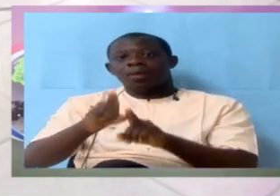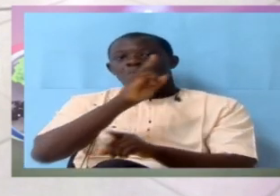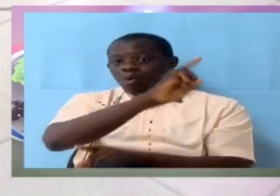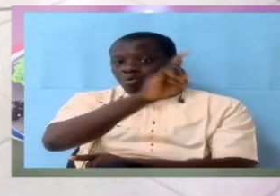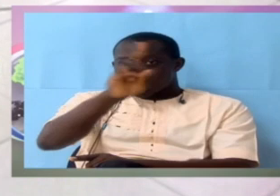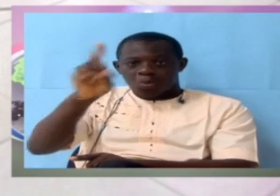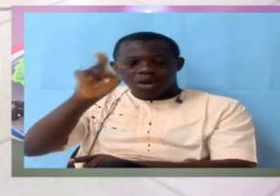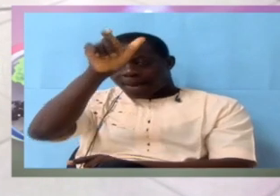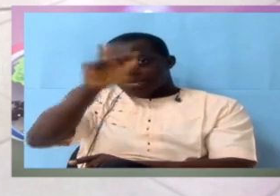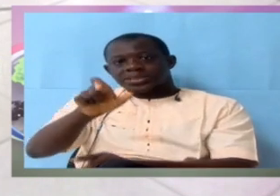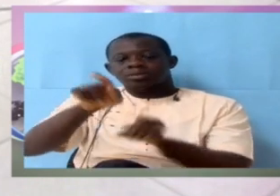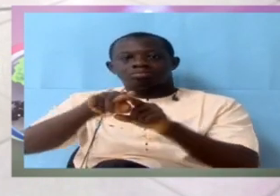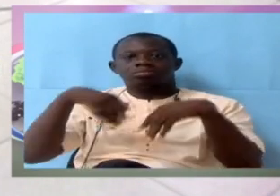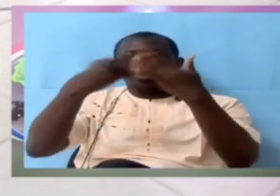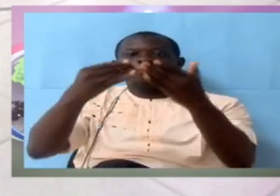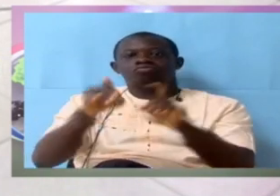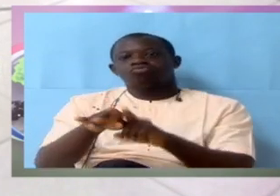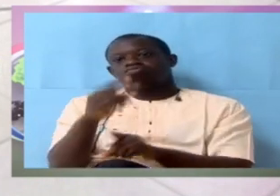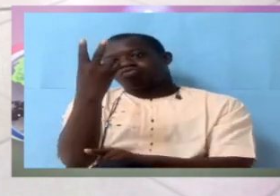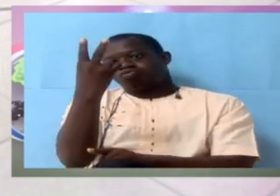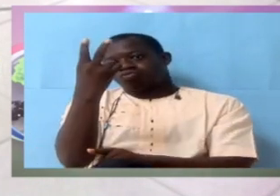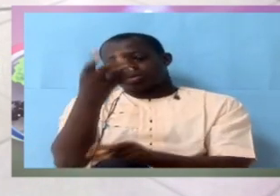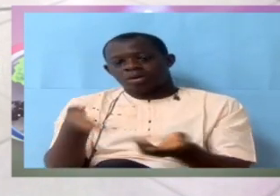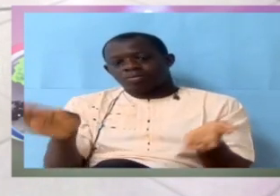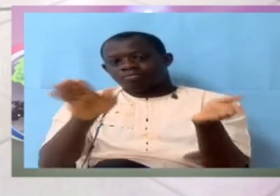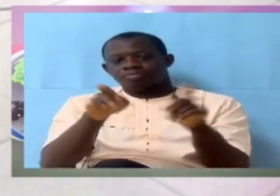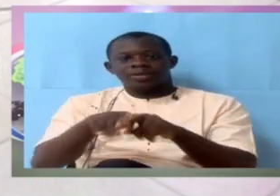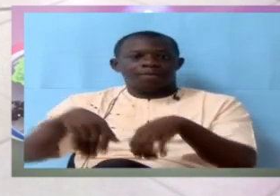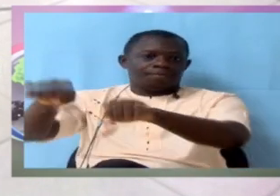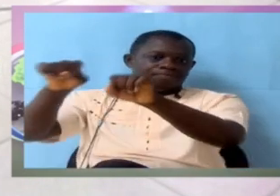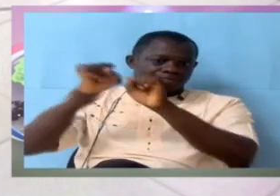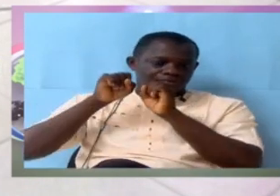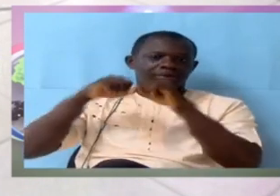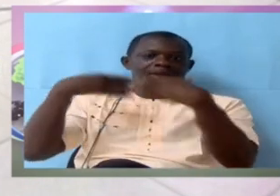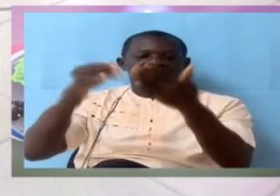Every single person was given 2 blankets and a towel.